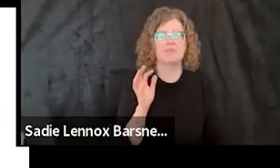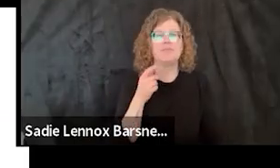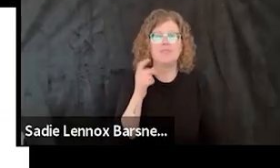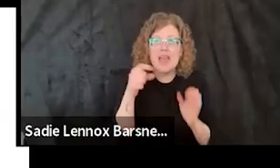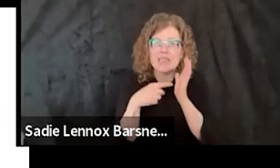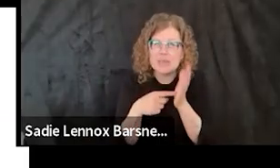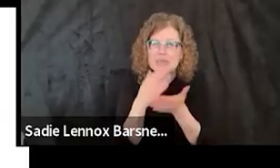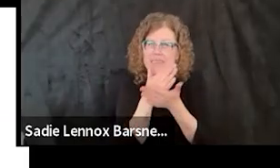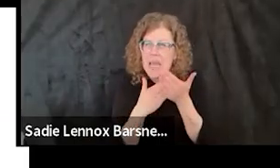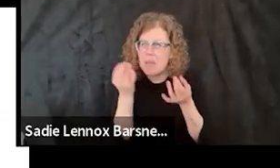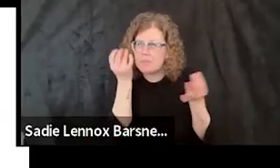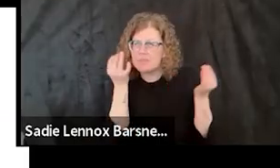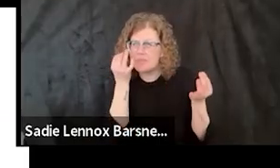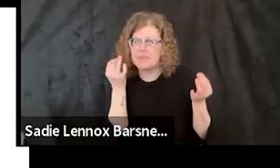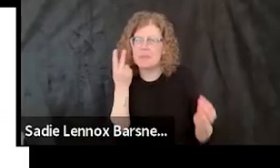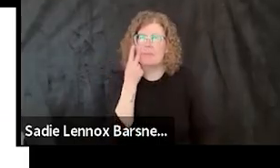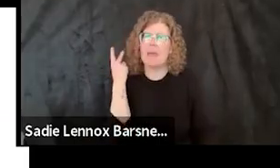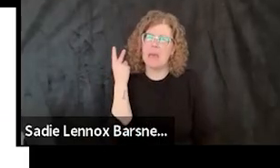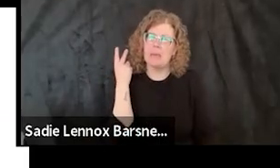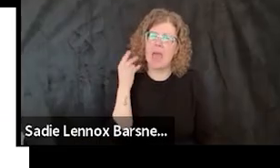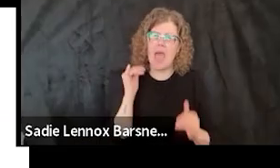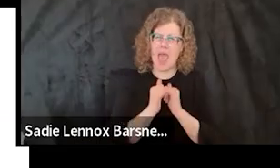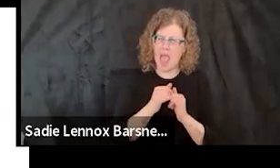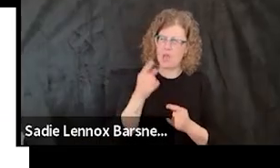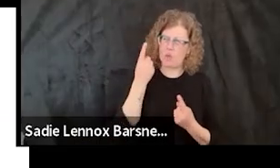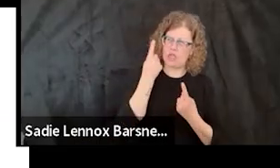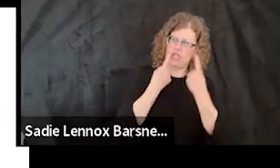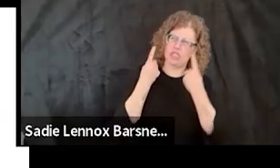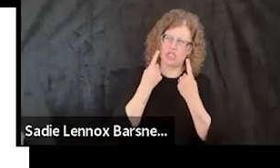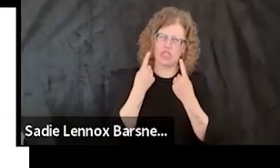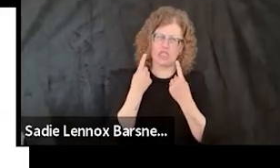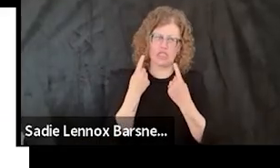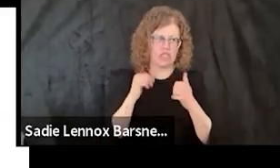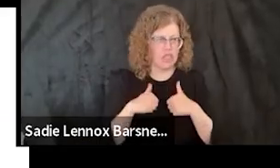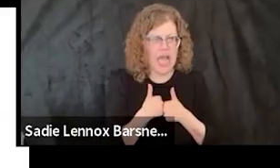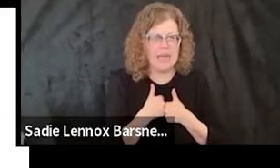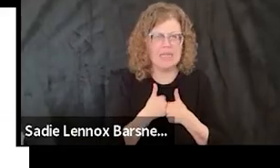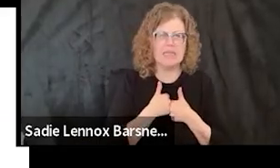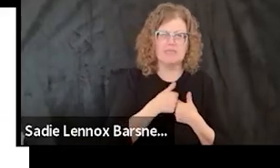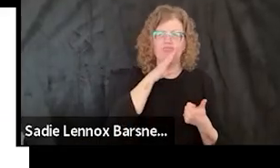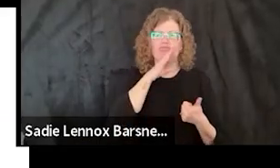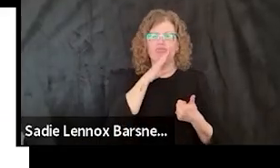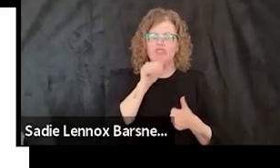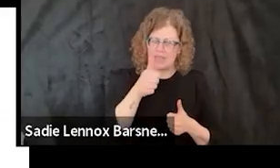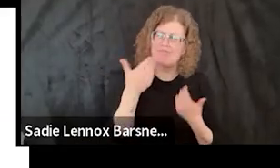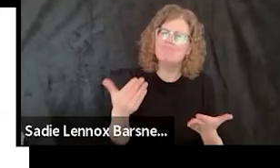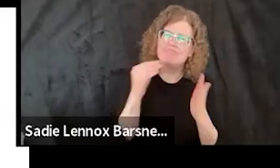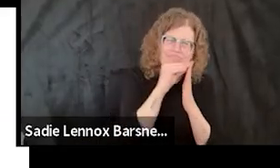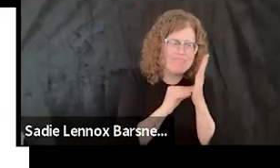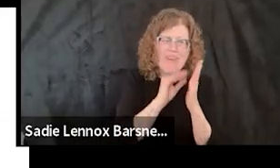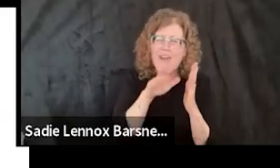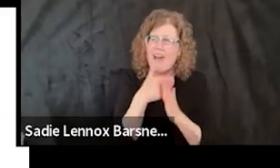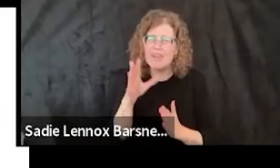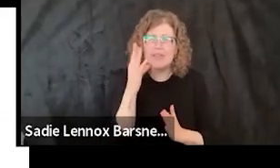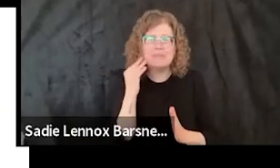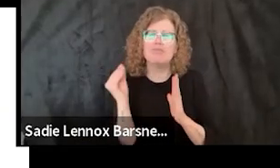and reflect on how you undertake your work or challenge your own assumptions shows the committee how you are well set up to